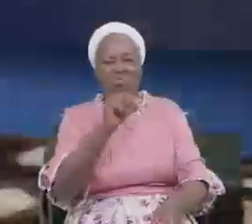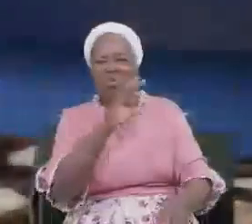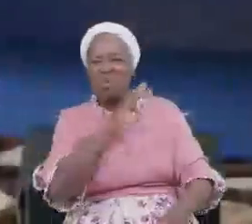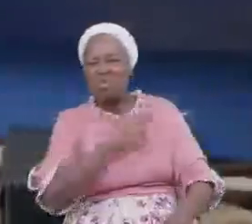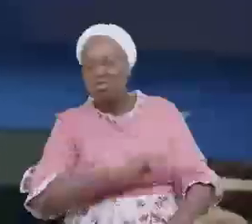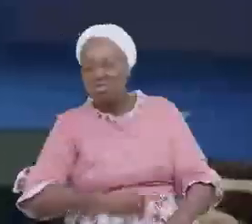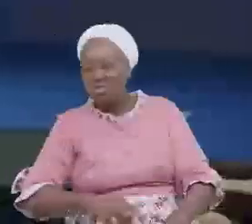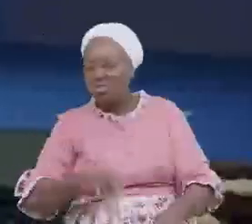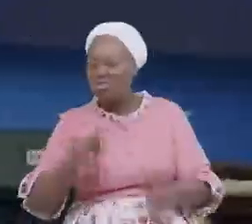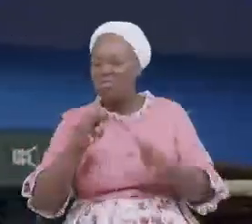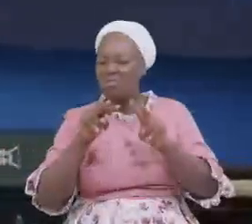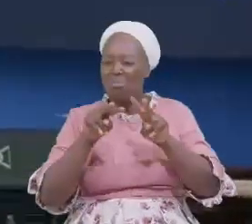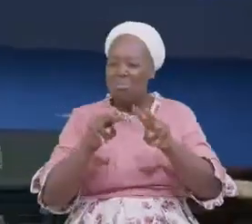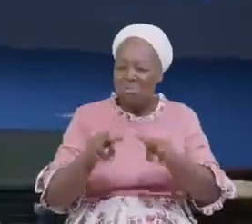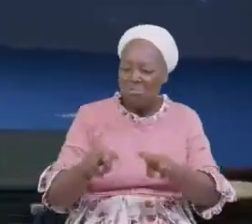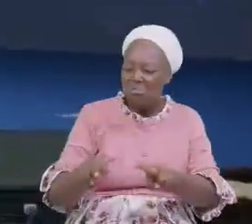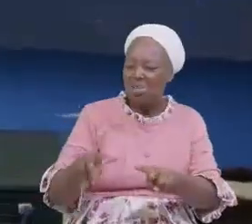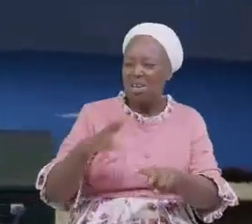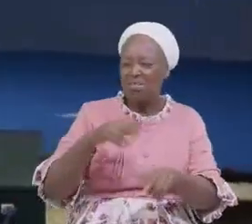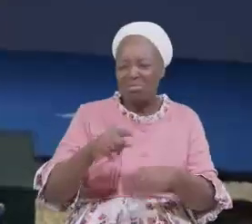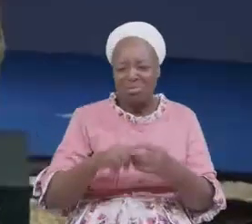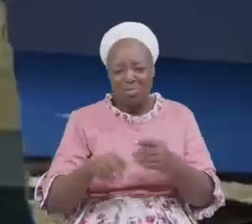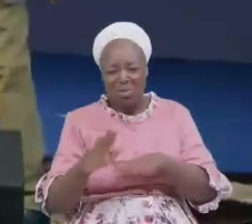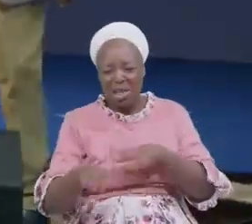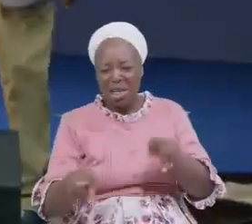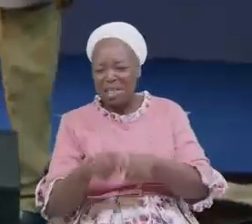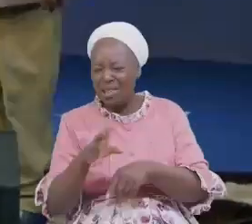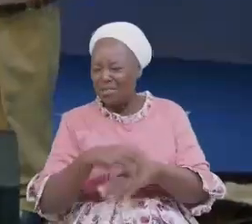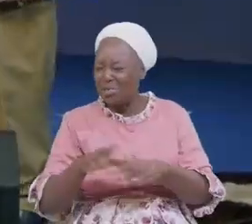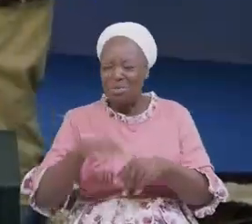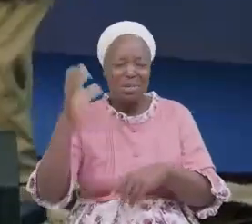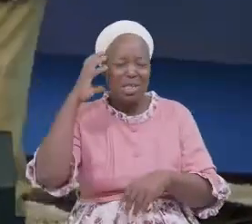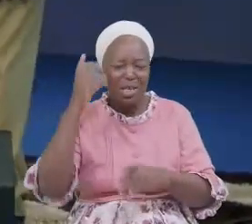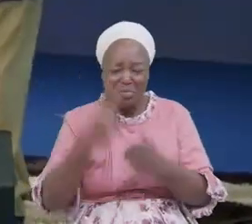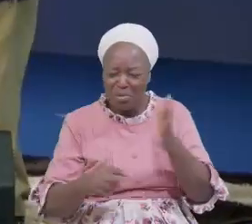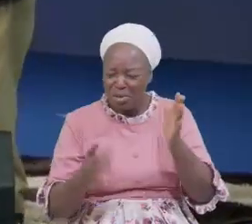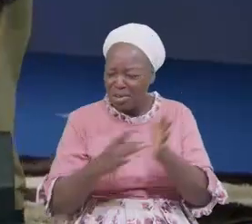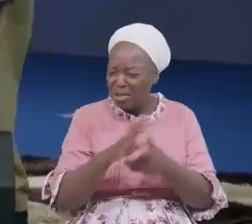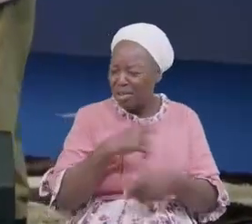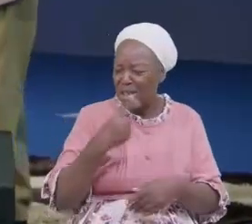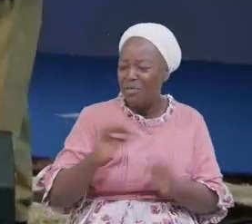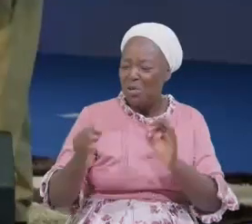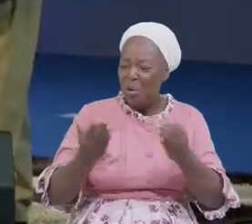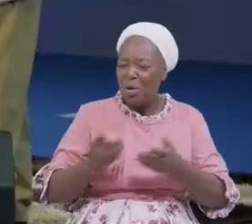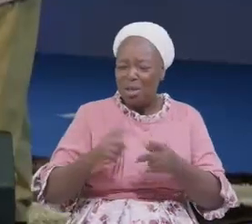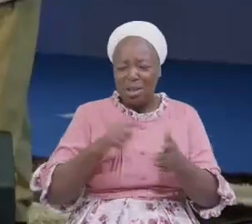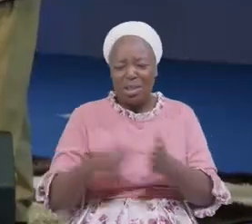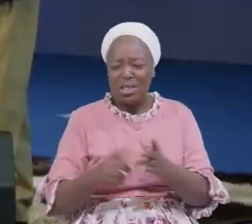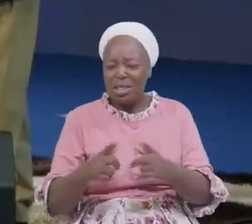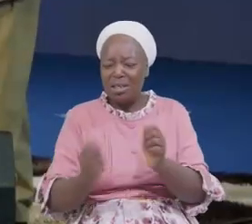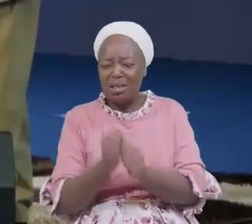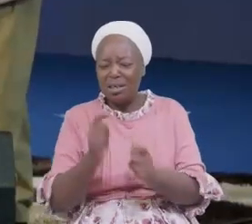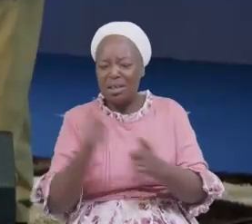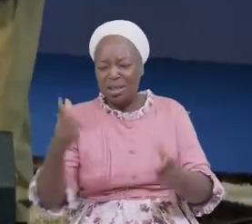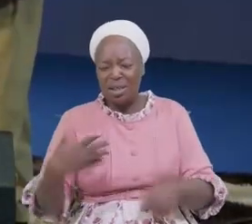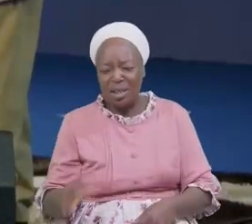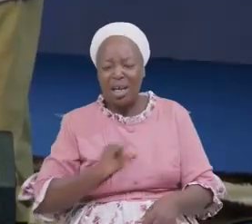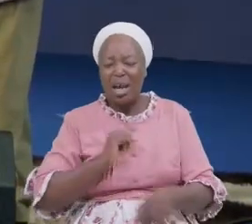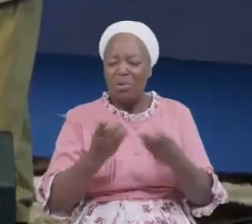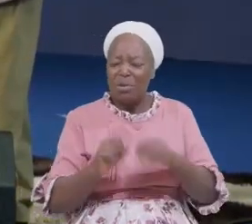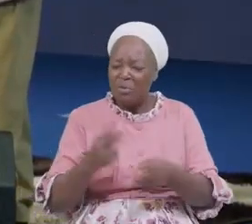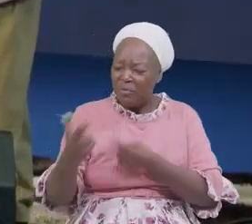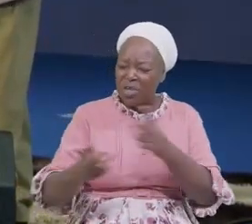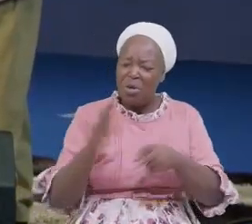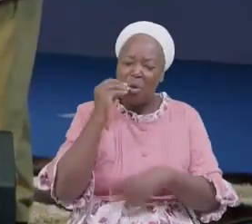they are walking as if they cannot walk. But Jesus said, if you want this greatest thing, I want to visit your home. I want